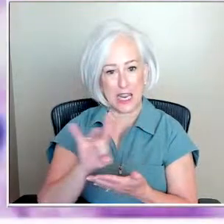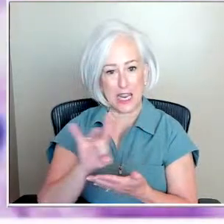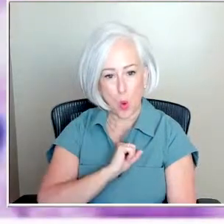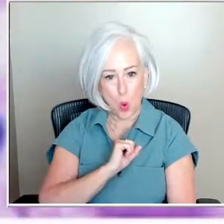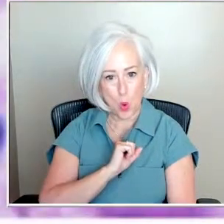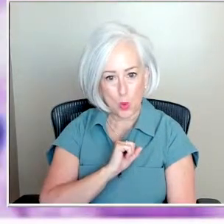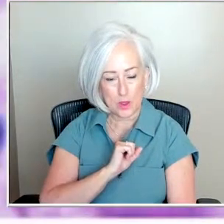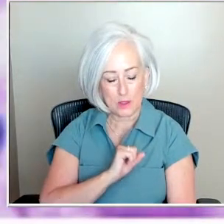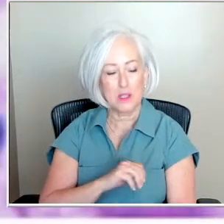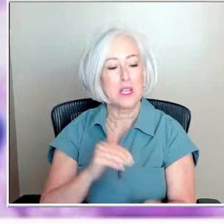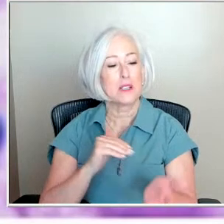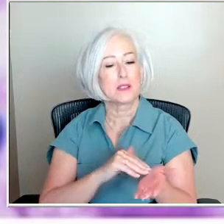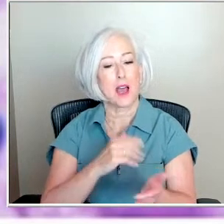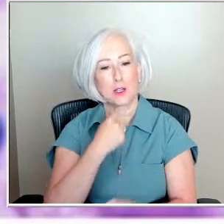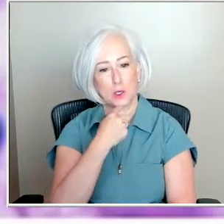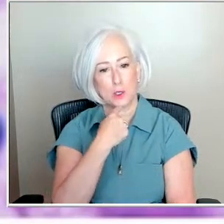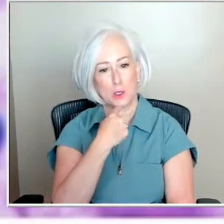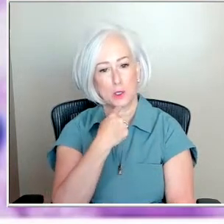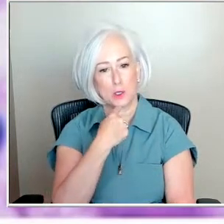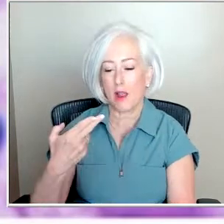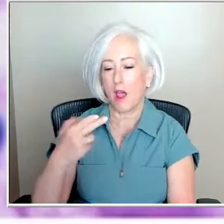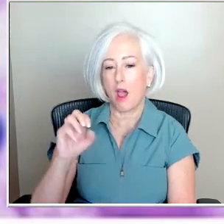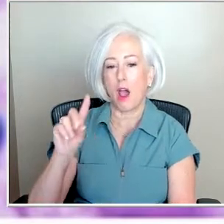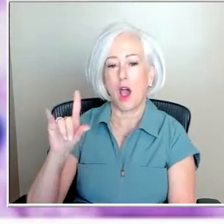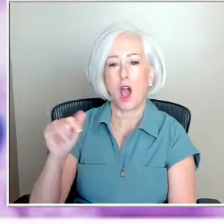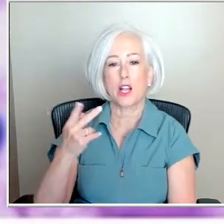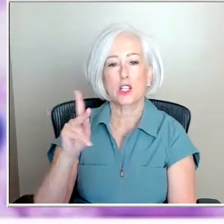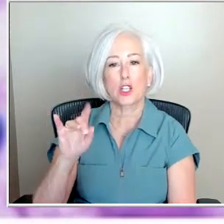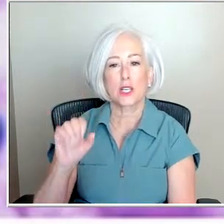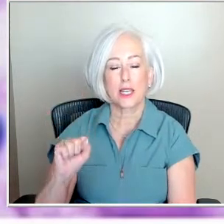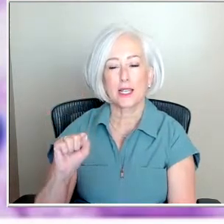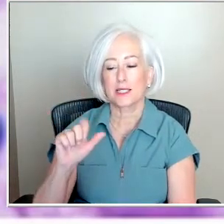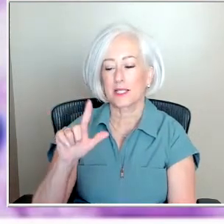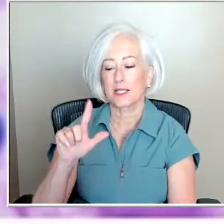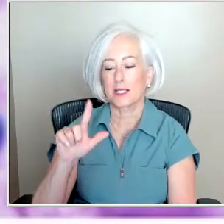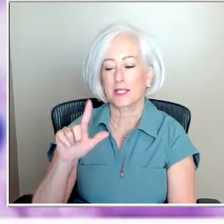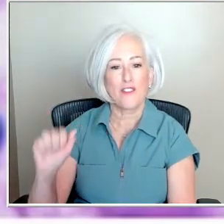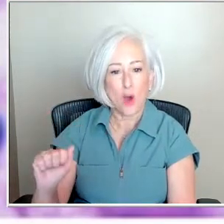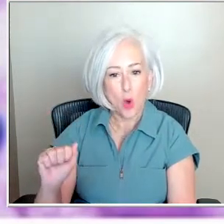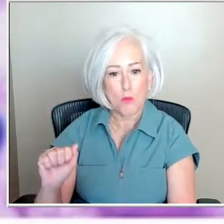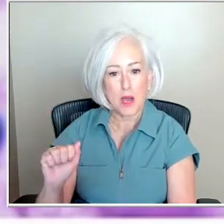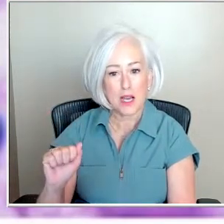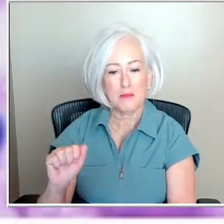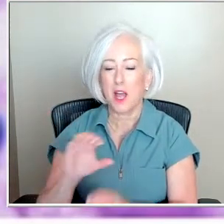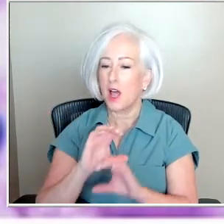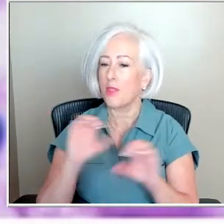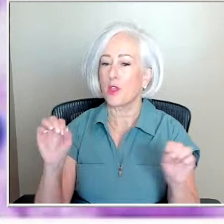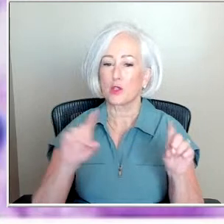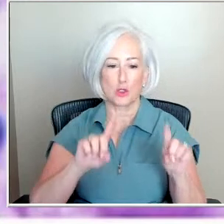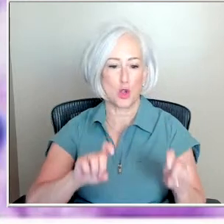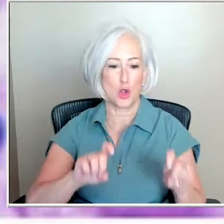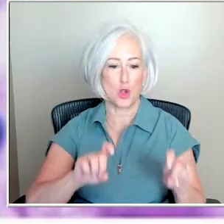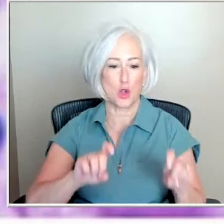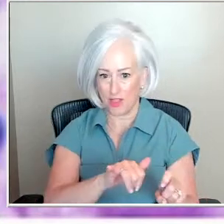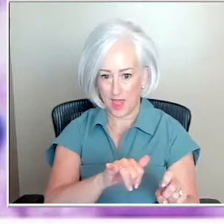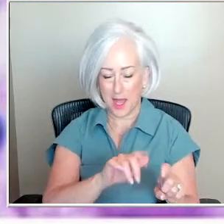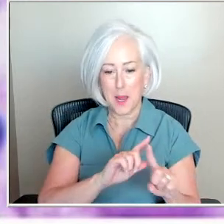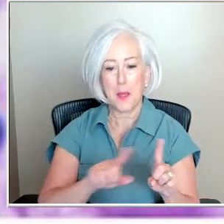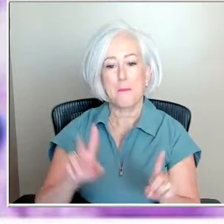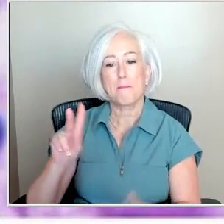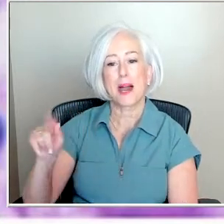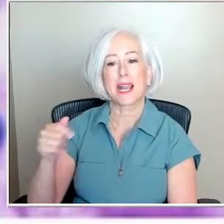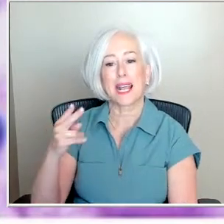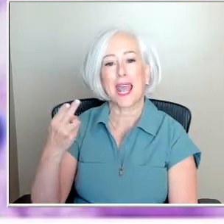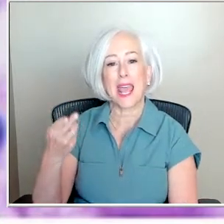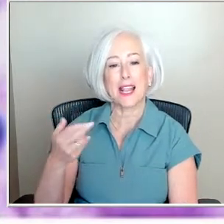no screening for this type of cancer, but thankfully Kaleigh noticed the mass and knew something was wrong. The most common